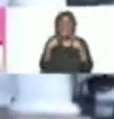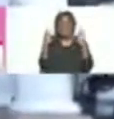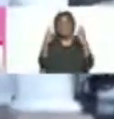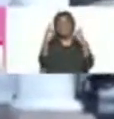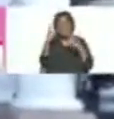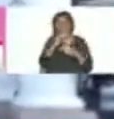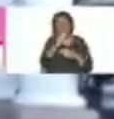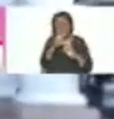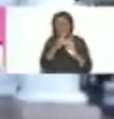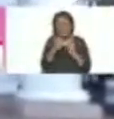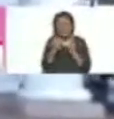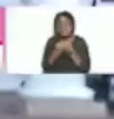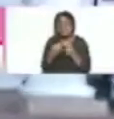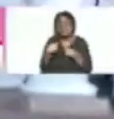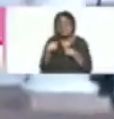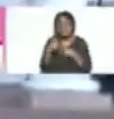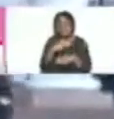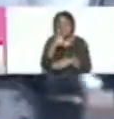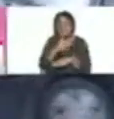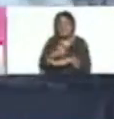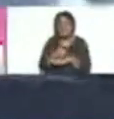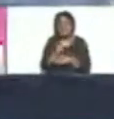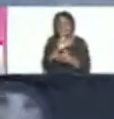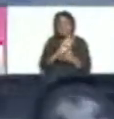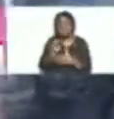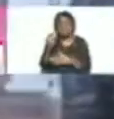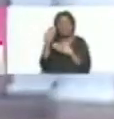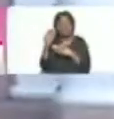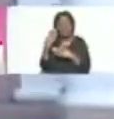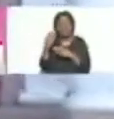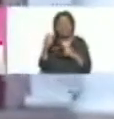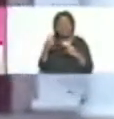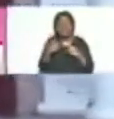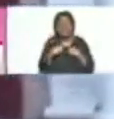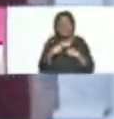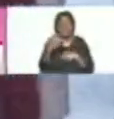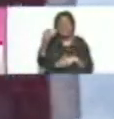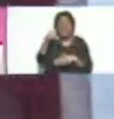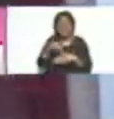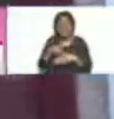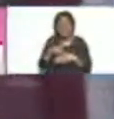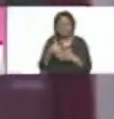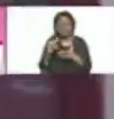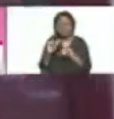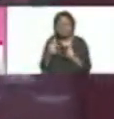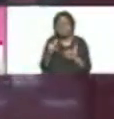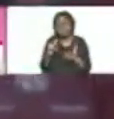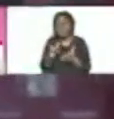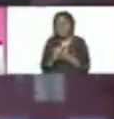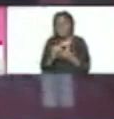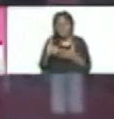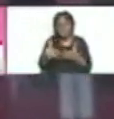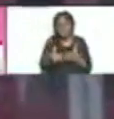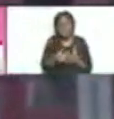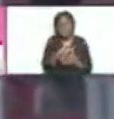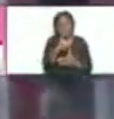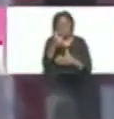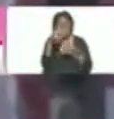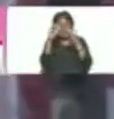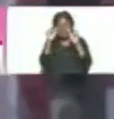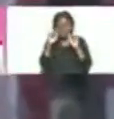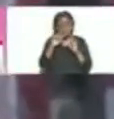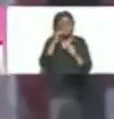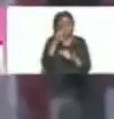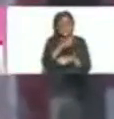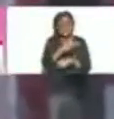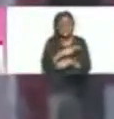and since its establishment, the University of the Bahamas has incorporated just that. In fact, its newest president, Janine Hodder, says